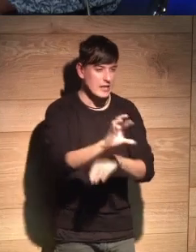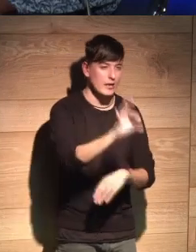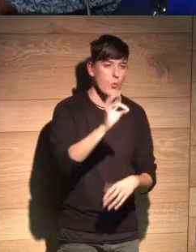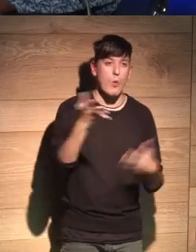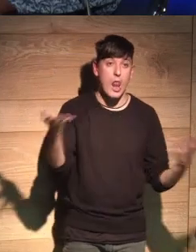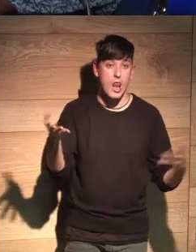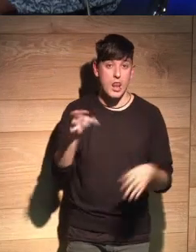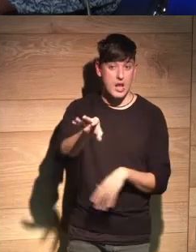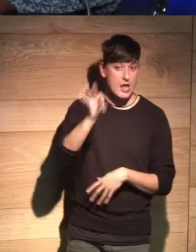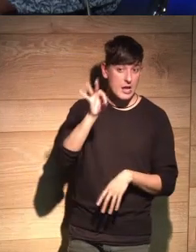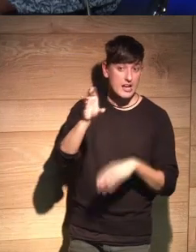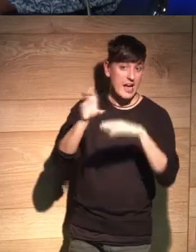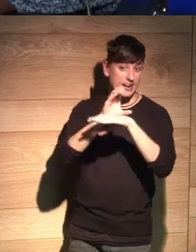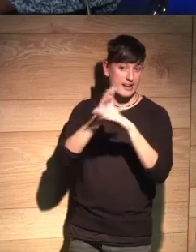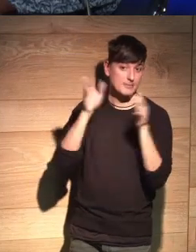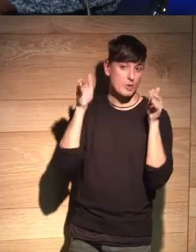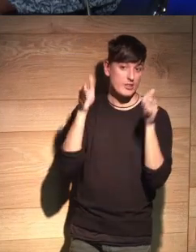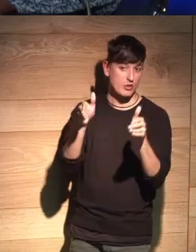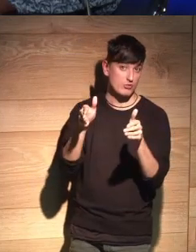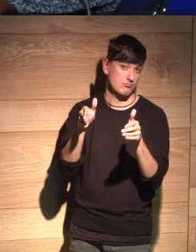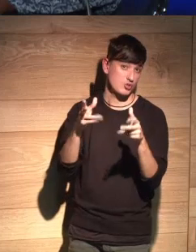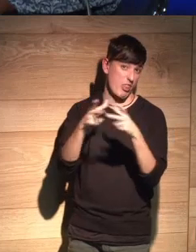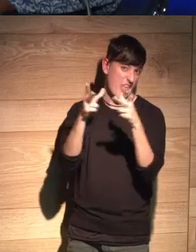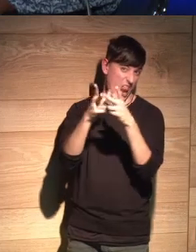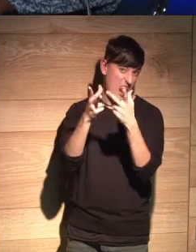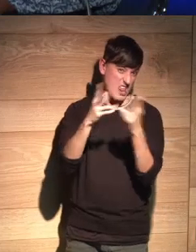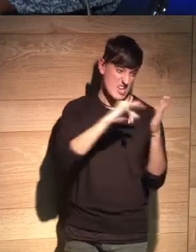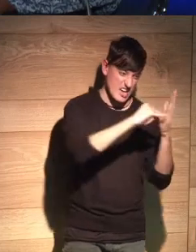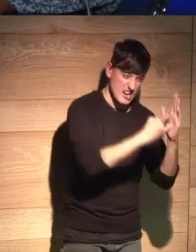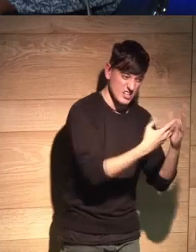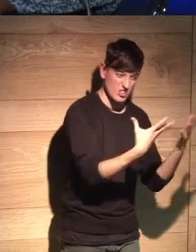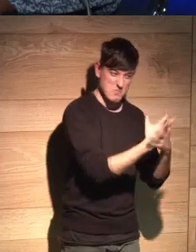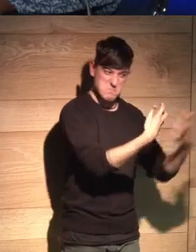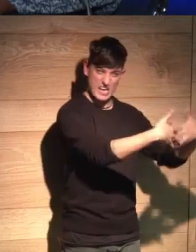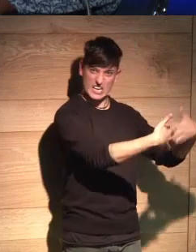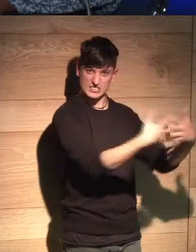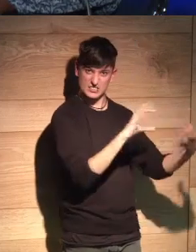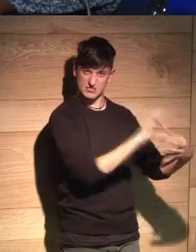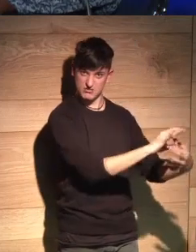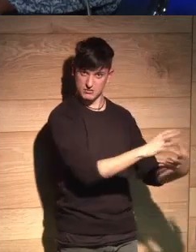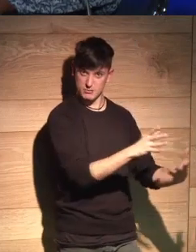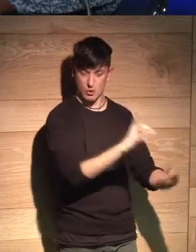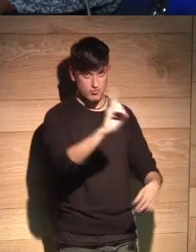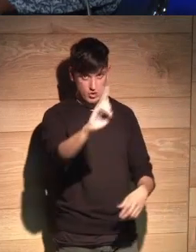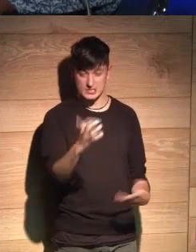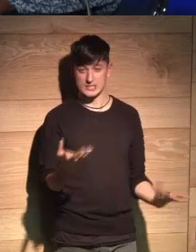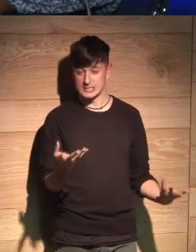are going to decide what degree they're going to study, they choose something that is more social.